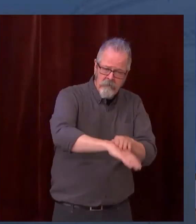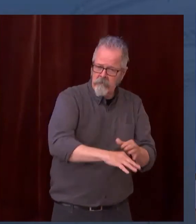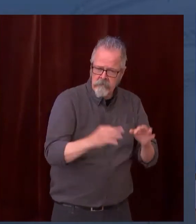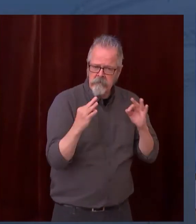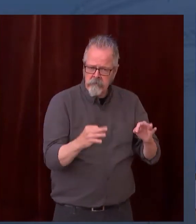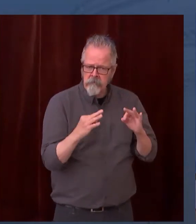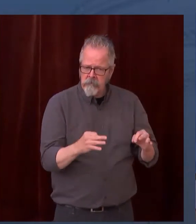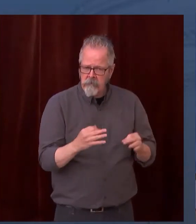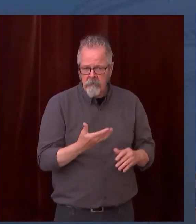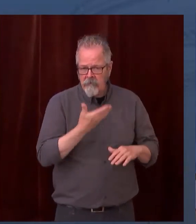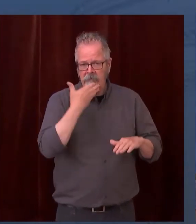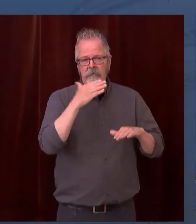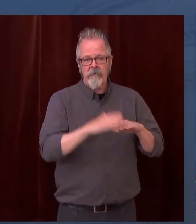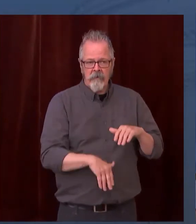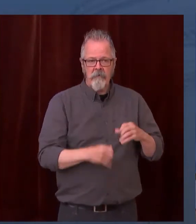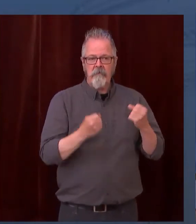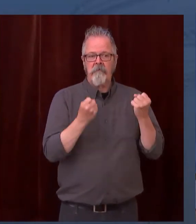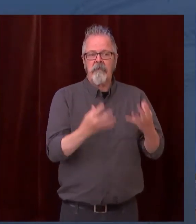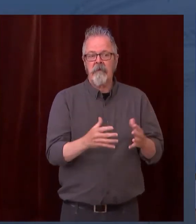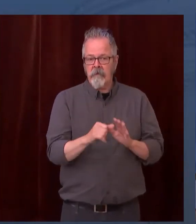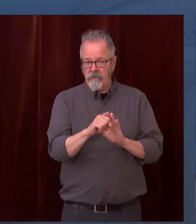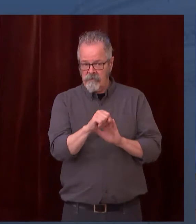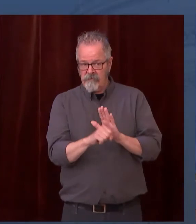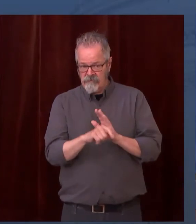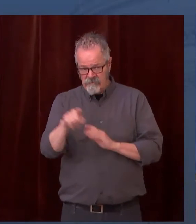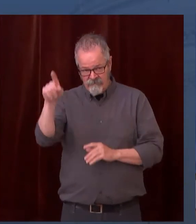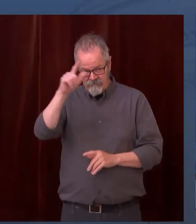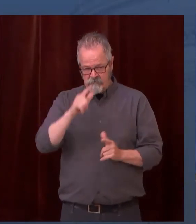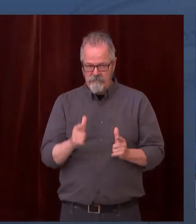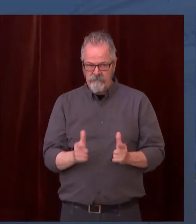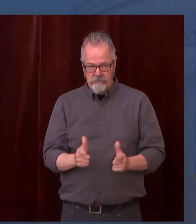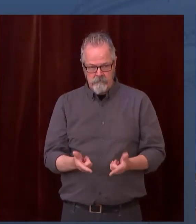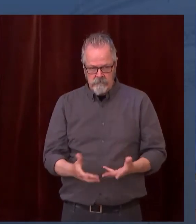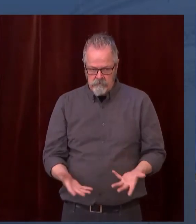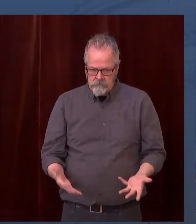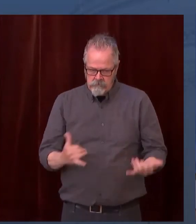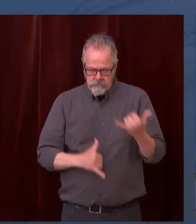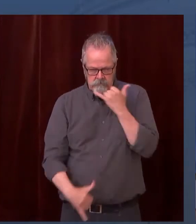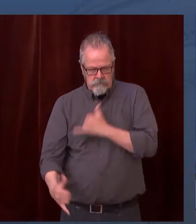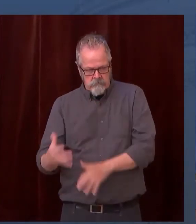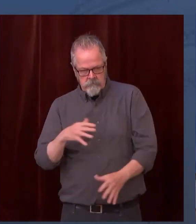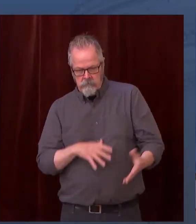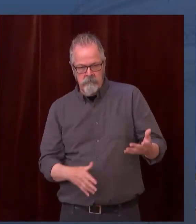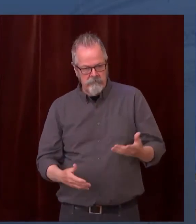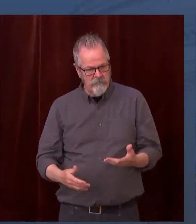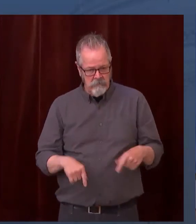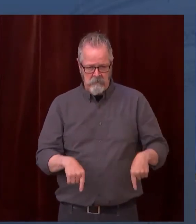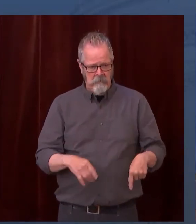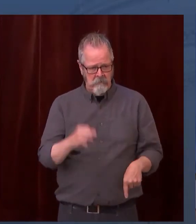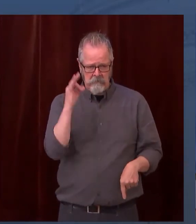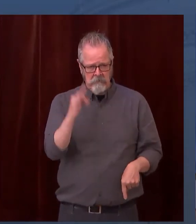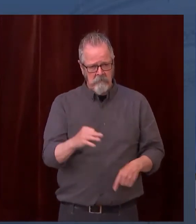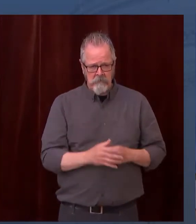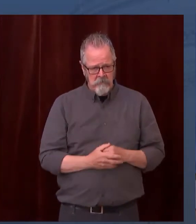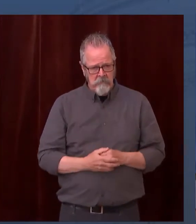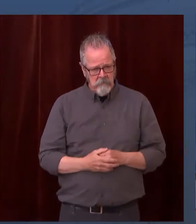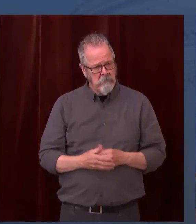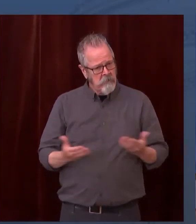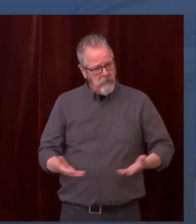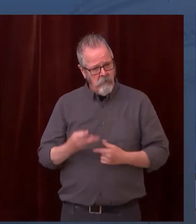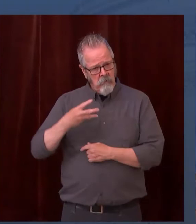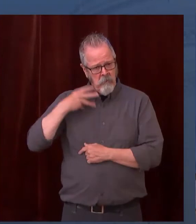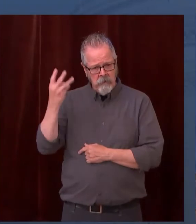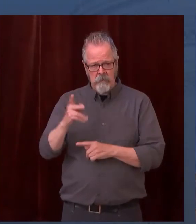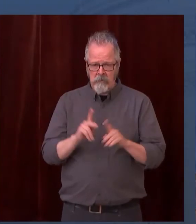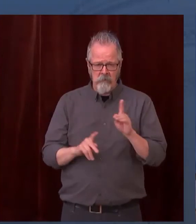And that happened because a combination of people understanding the common sense scientific reason for that and the fact that it was the law, and